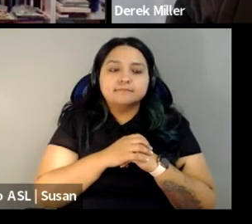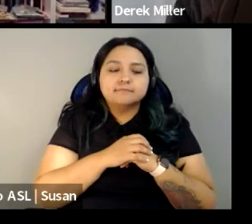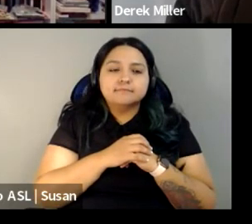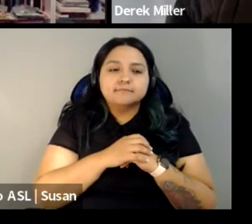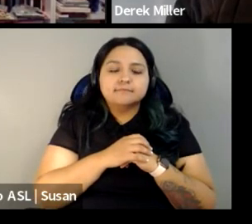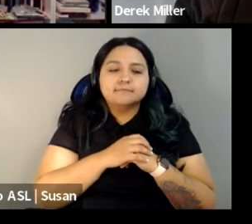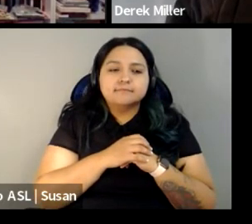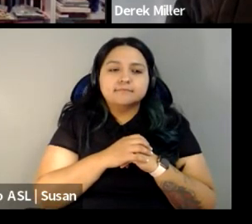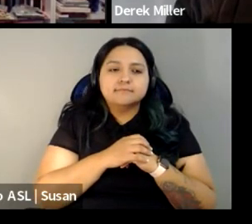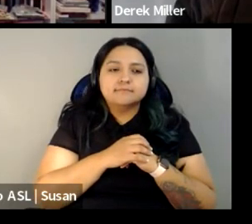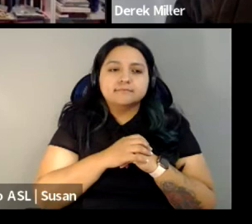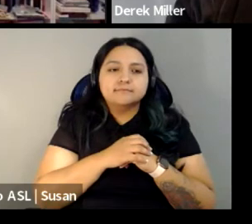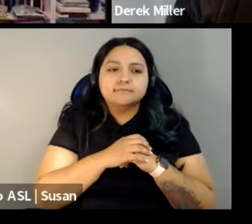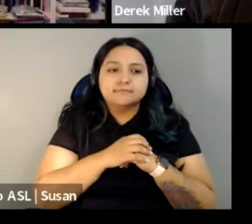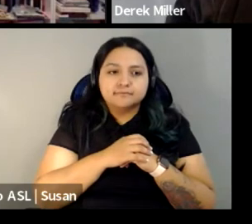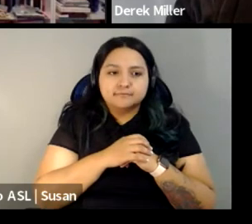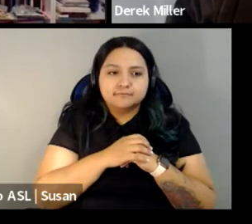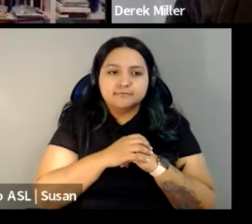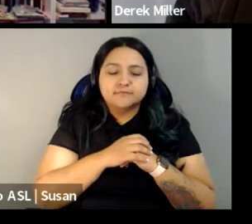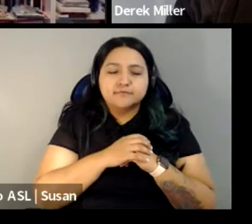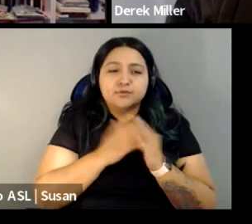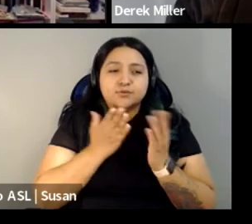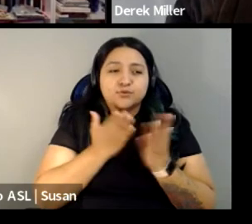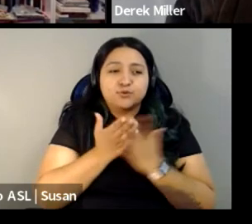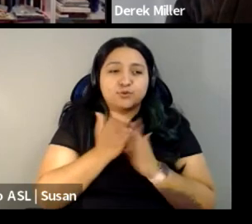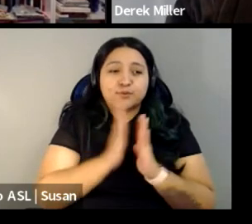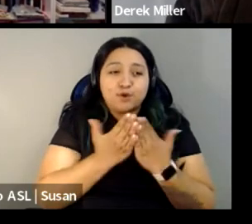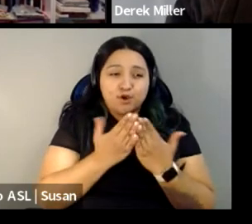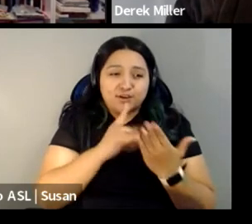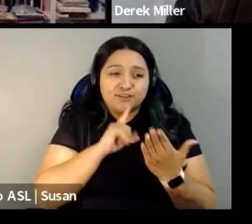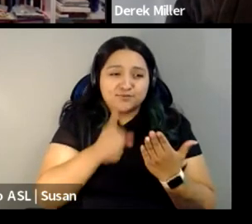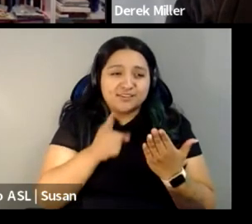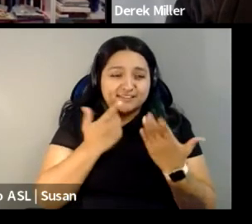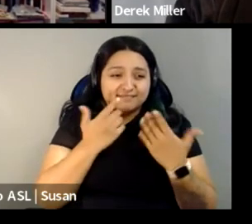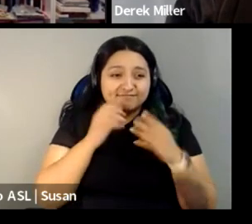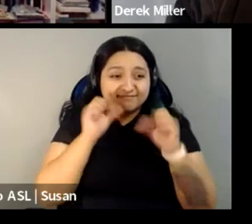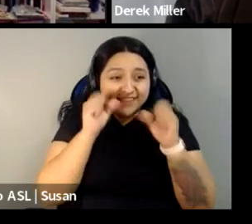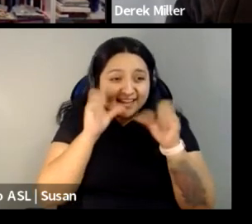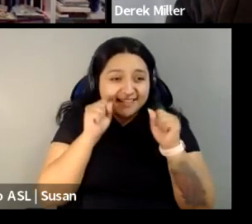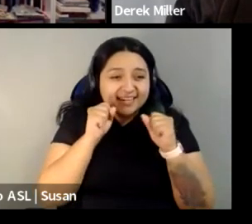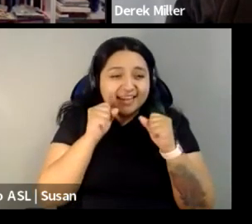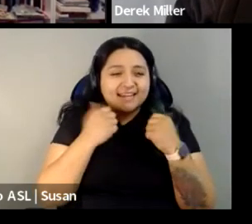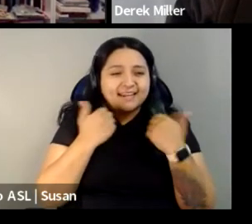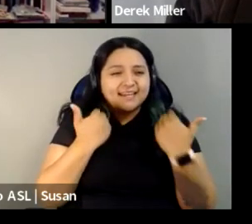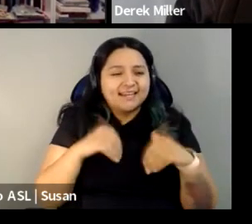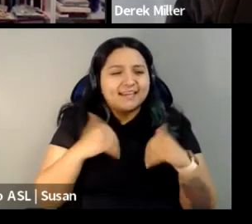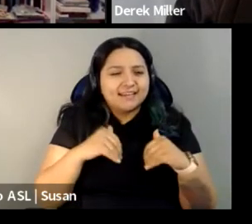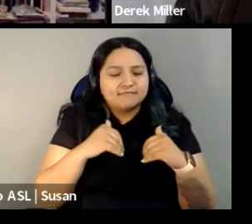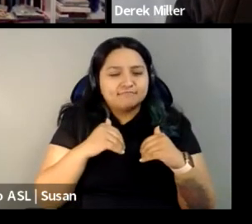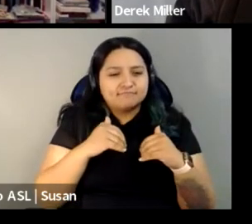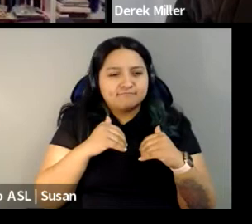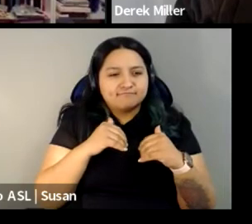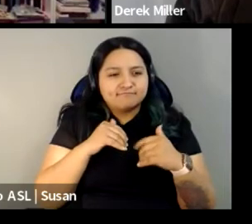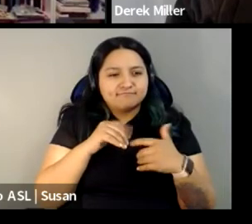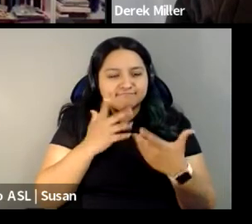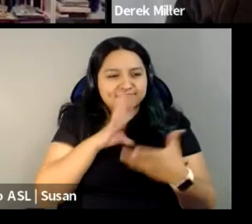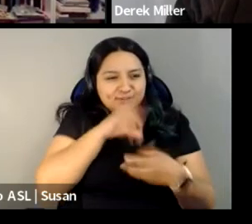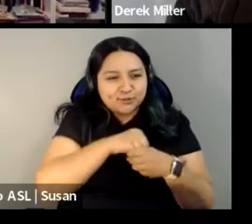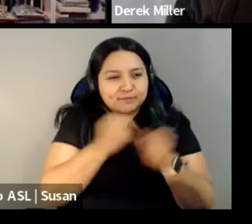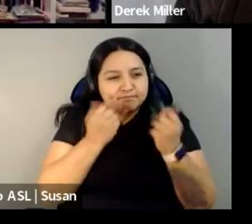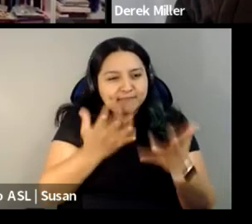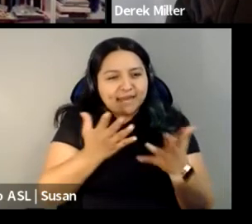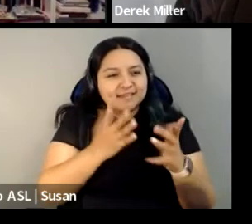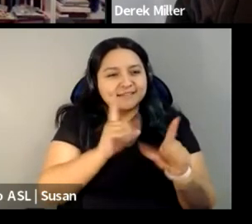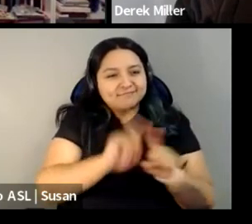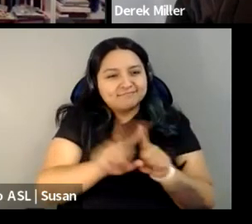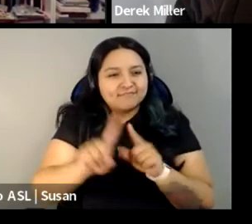fascinating, astute pairing of primary sources, he creates a rich portrait of what he